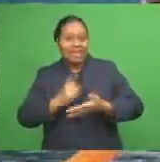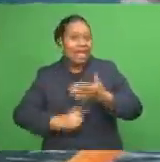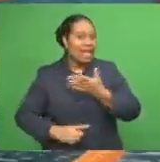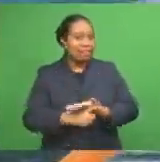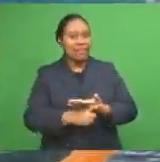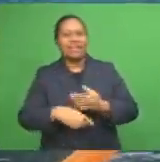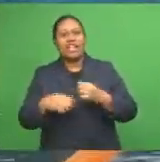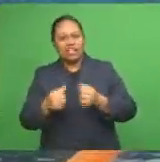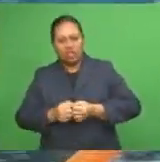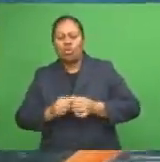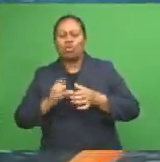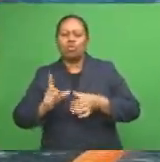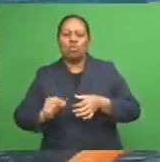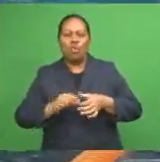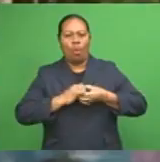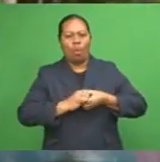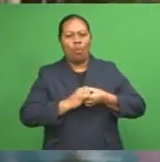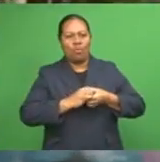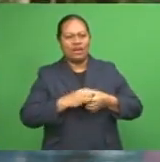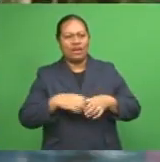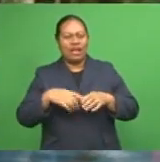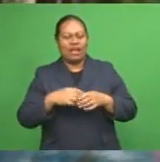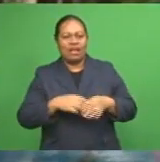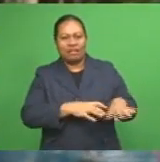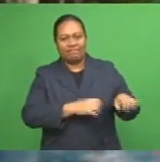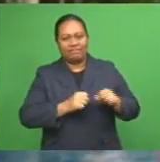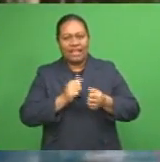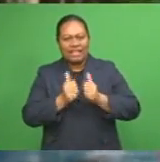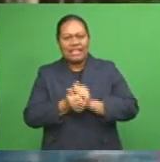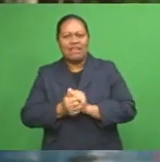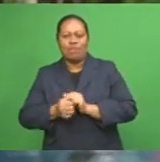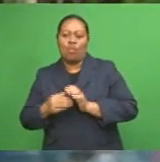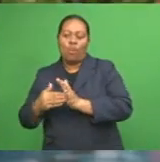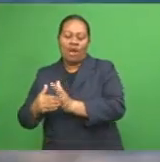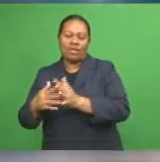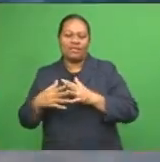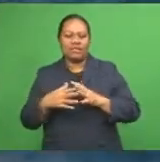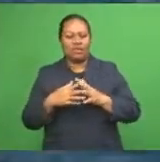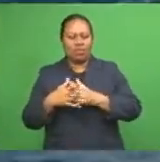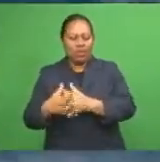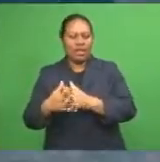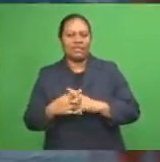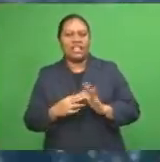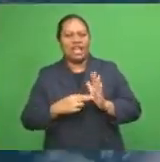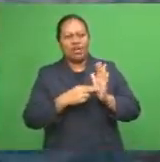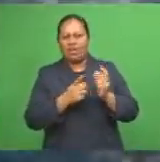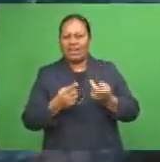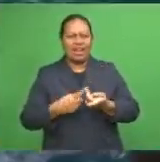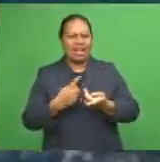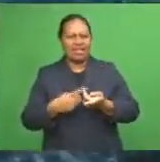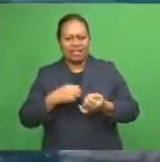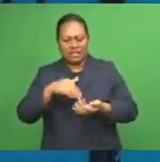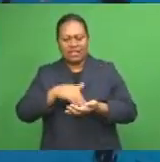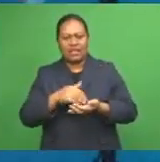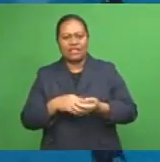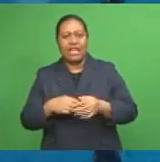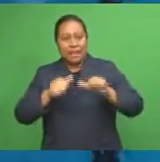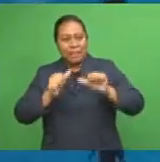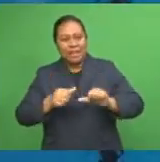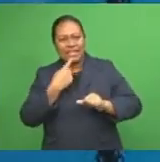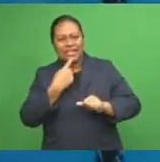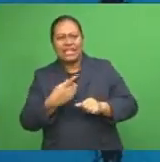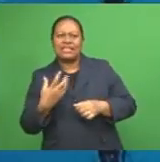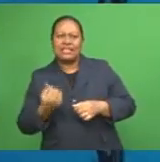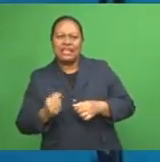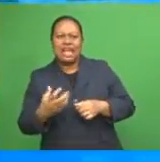host separate events, one for the south and one in the west for the remainder of the 2020 season. President Ben Rova says they still